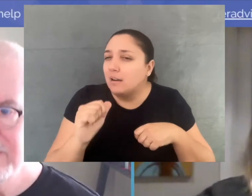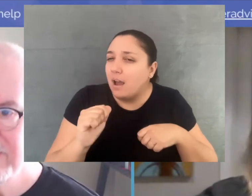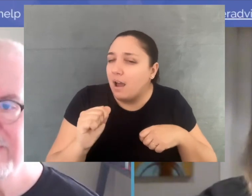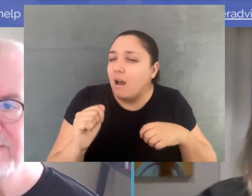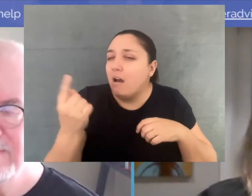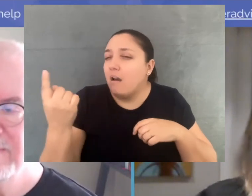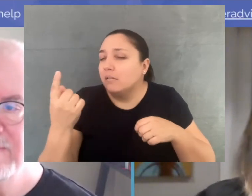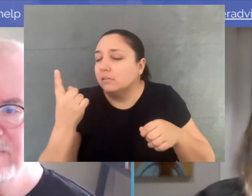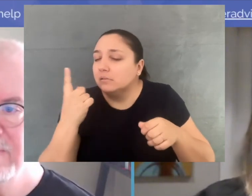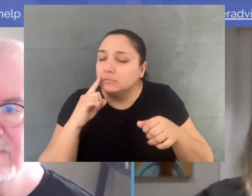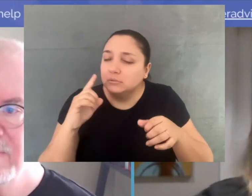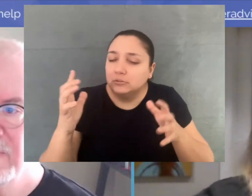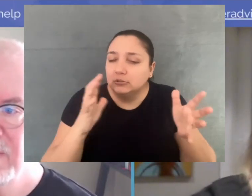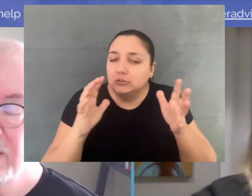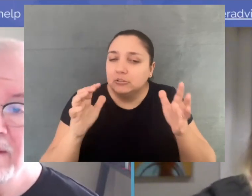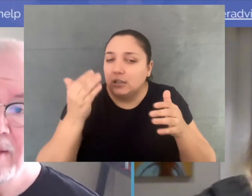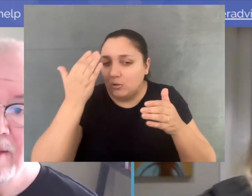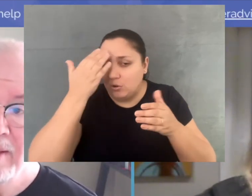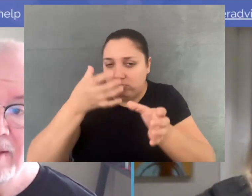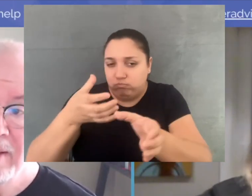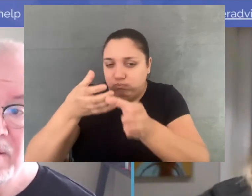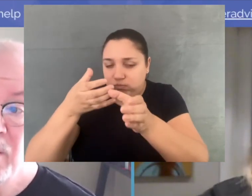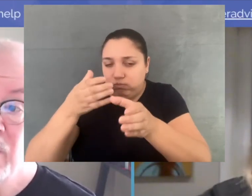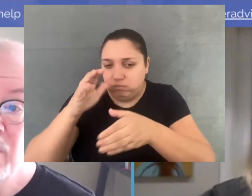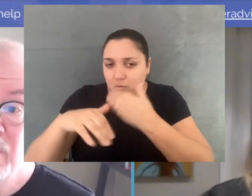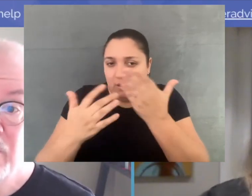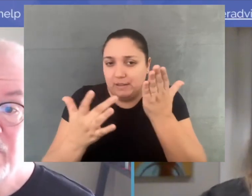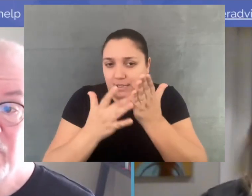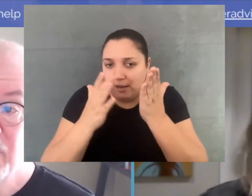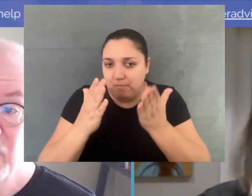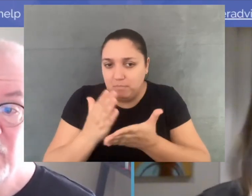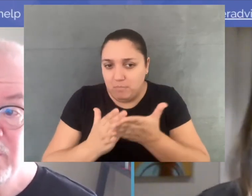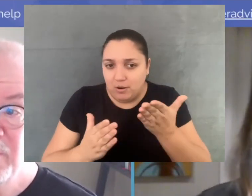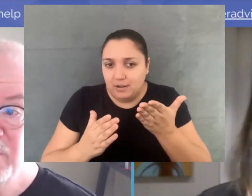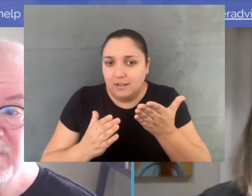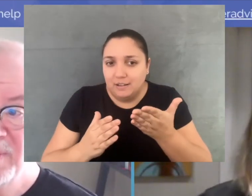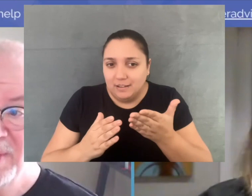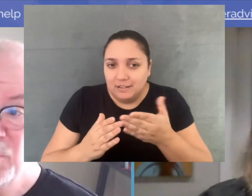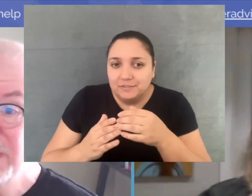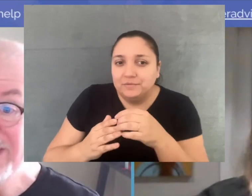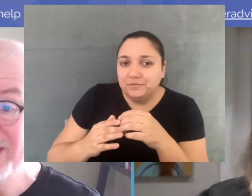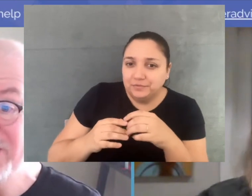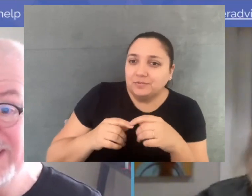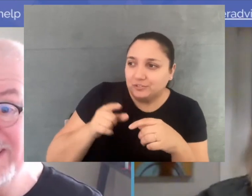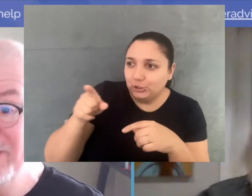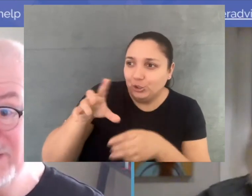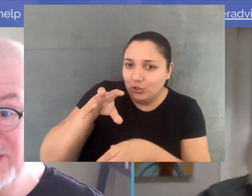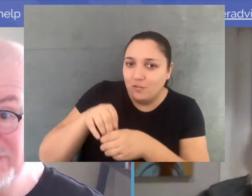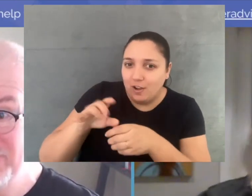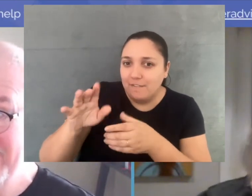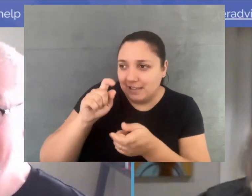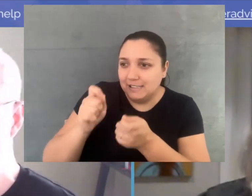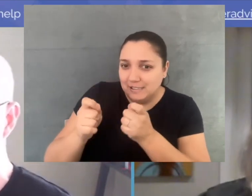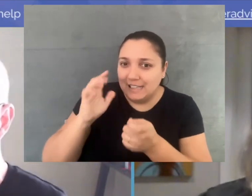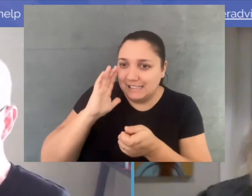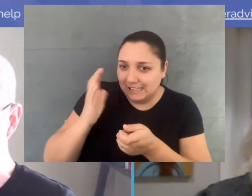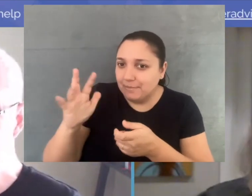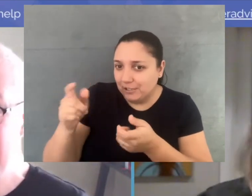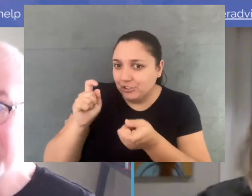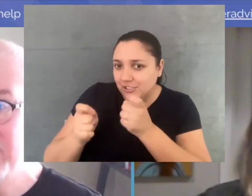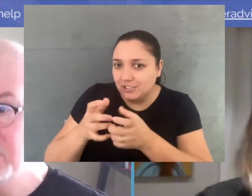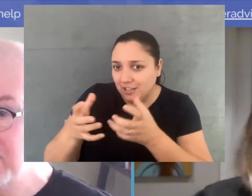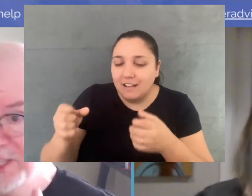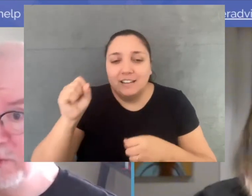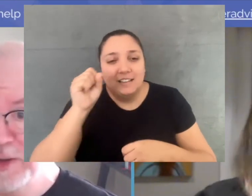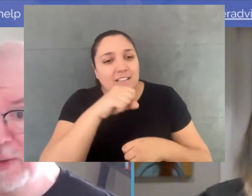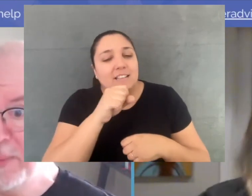awesome. So I don't necessarily keep up with the tech side as well as I should. I'm the first to admit that, but that's a lesson I know in that itself, right? Yeah. So you're in the